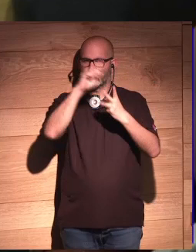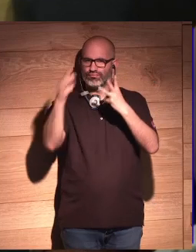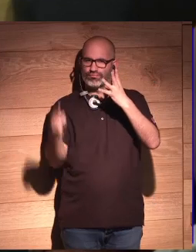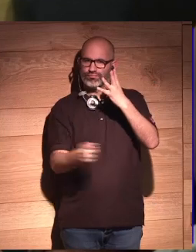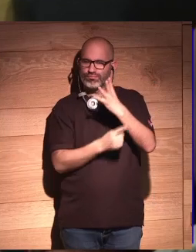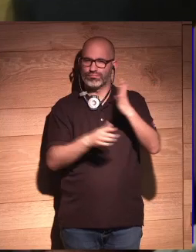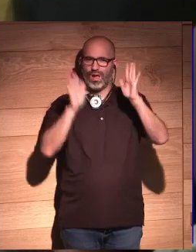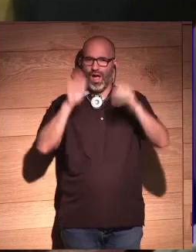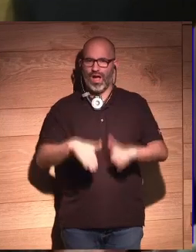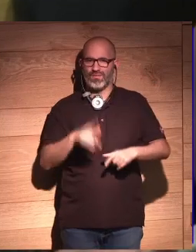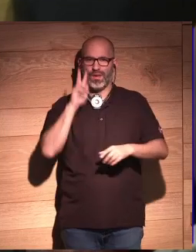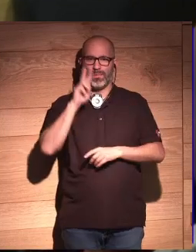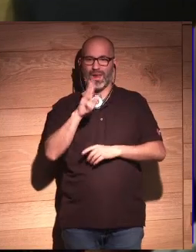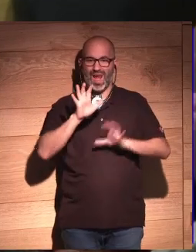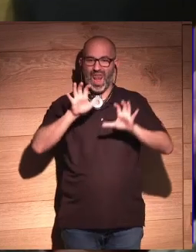watching a lion